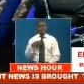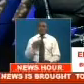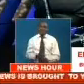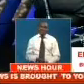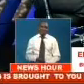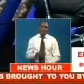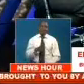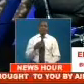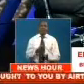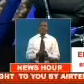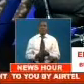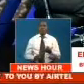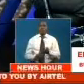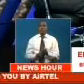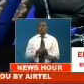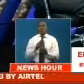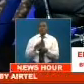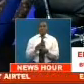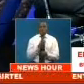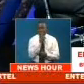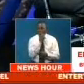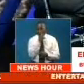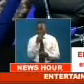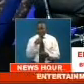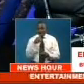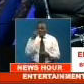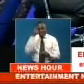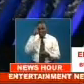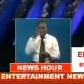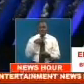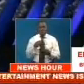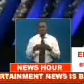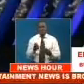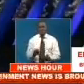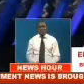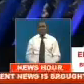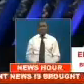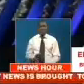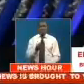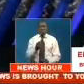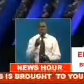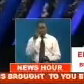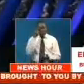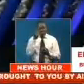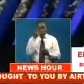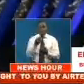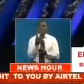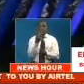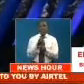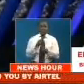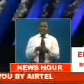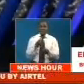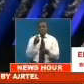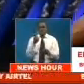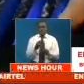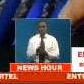there. Okay. Yeah. So I think that's my challenge. Yeah, in the next 5 years, we're taking the